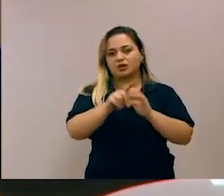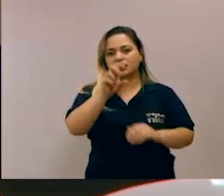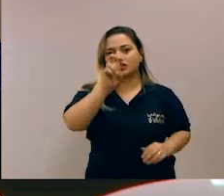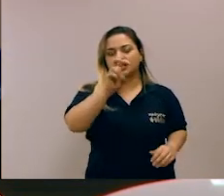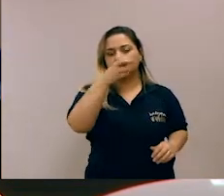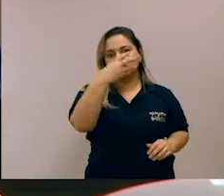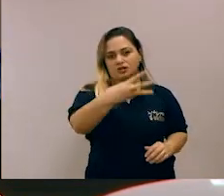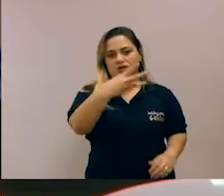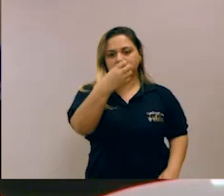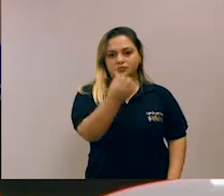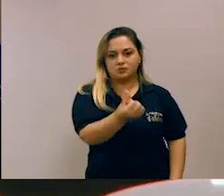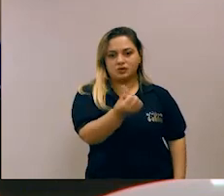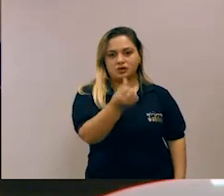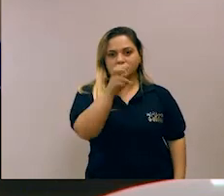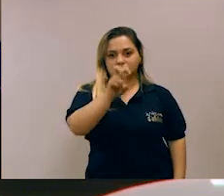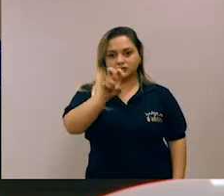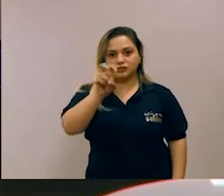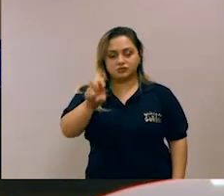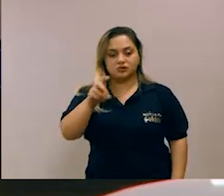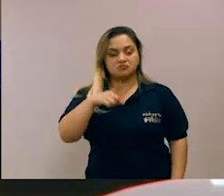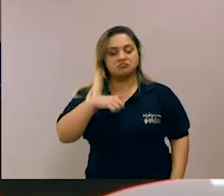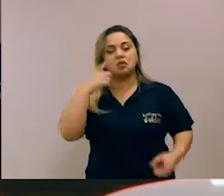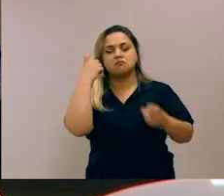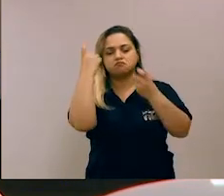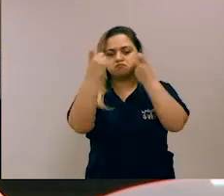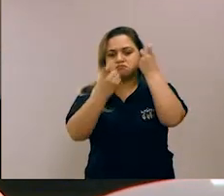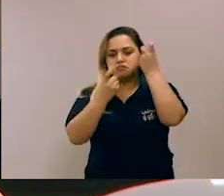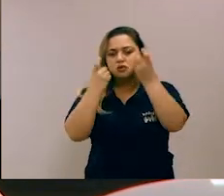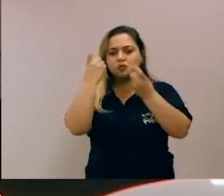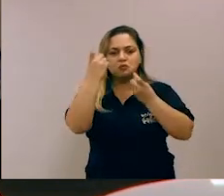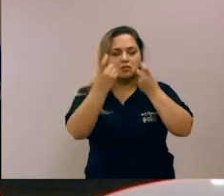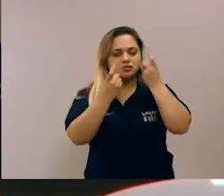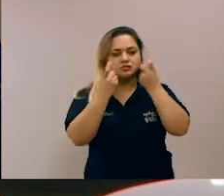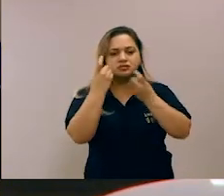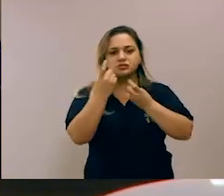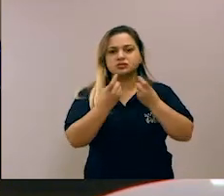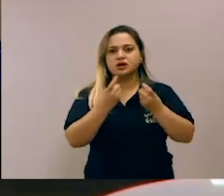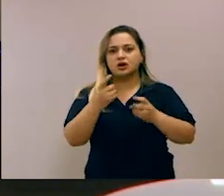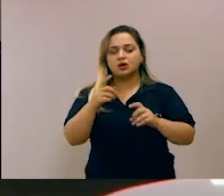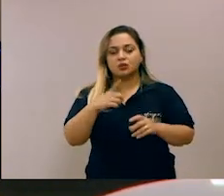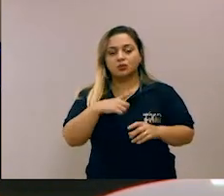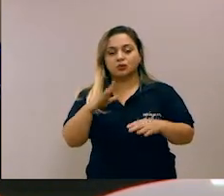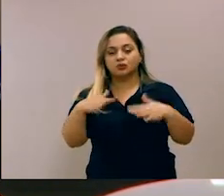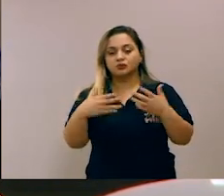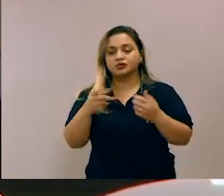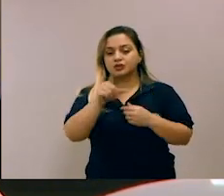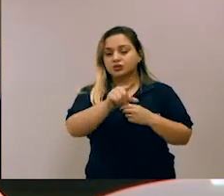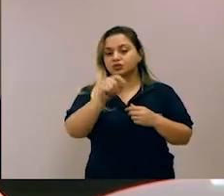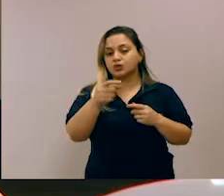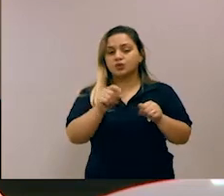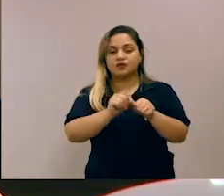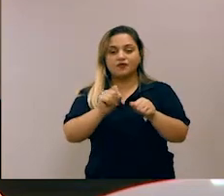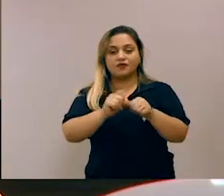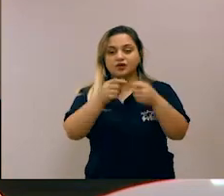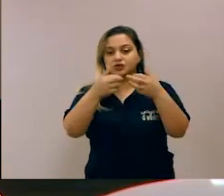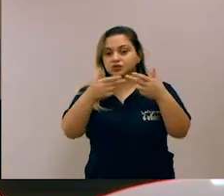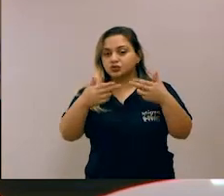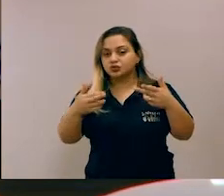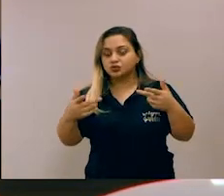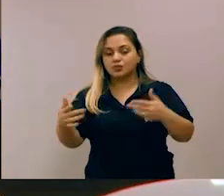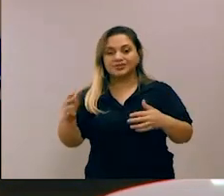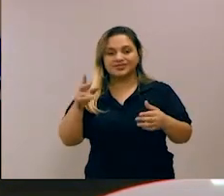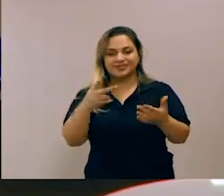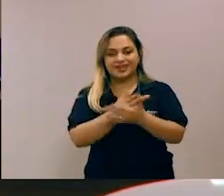law 3655. And it is worried that sanctions, punishments,